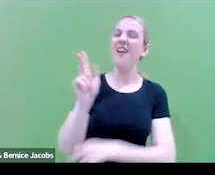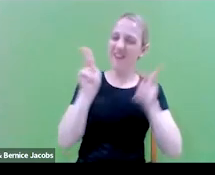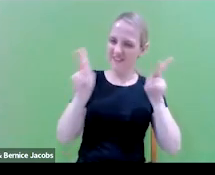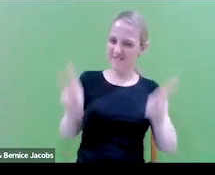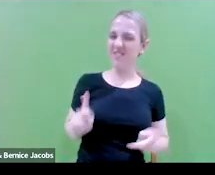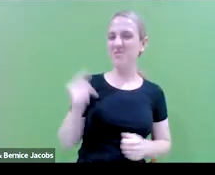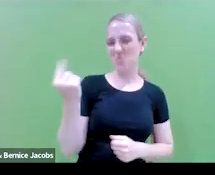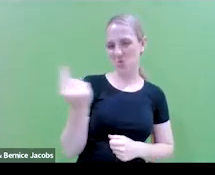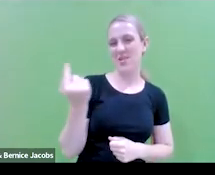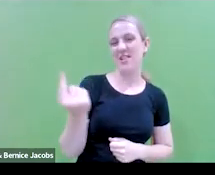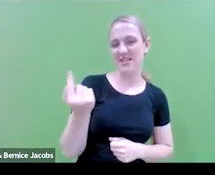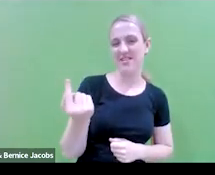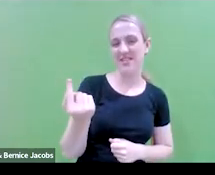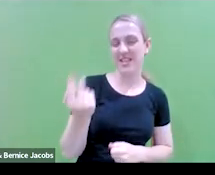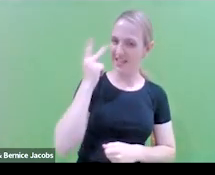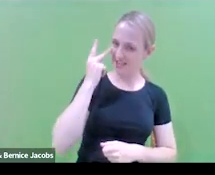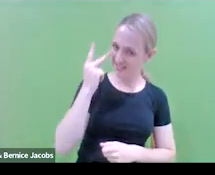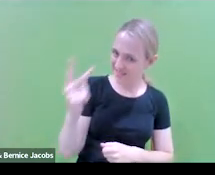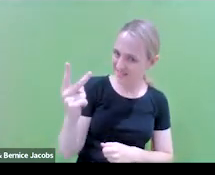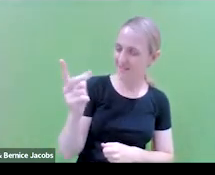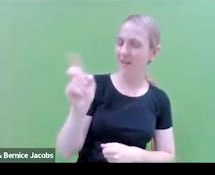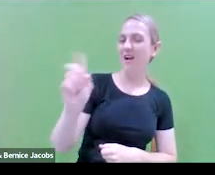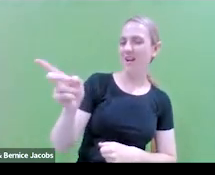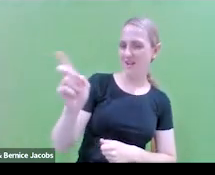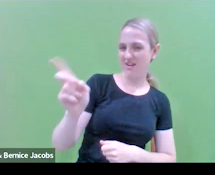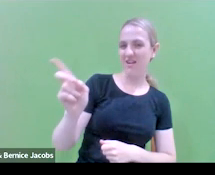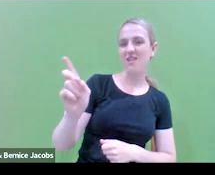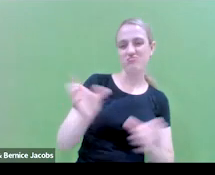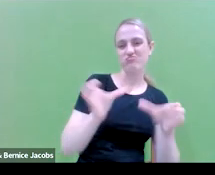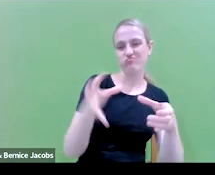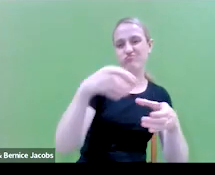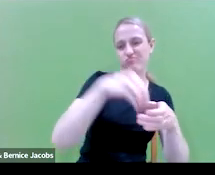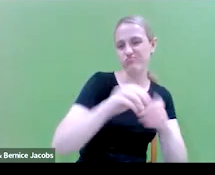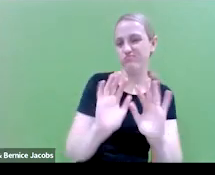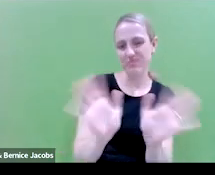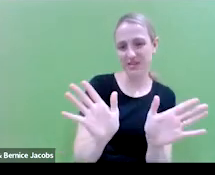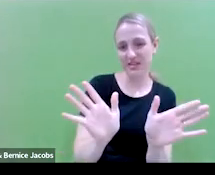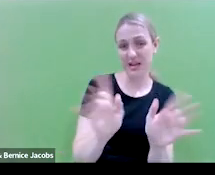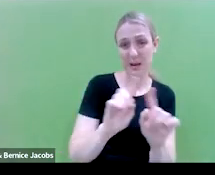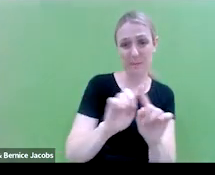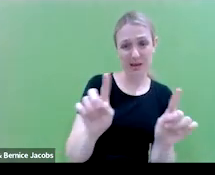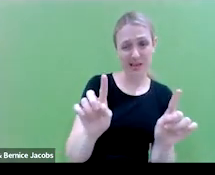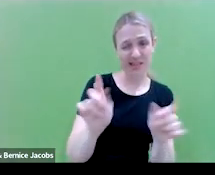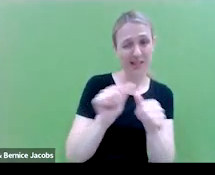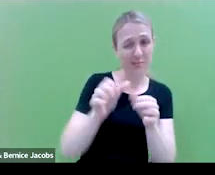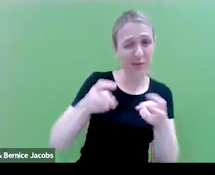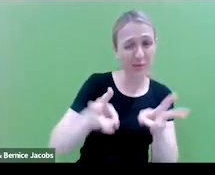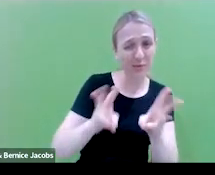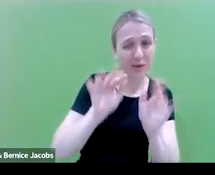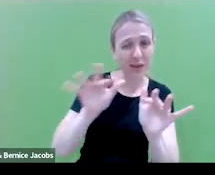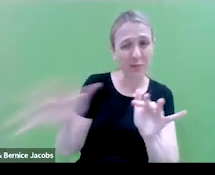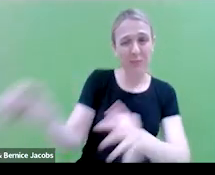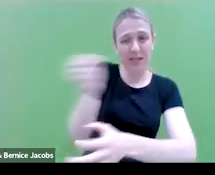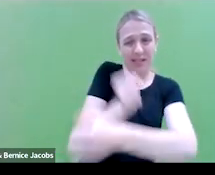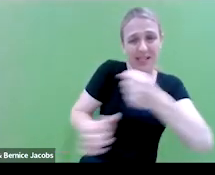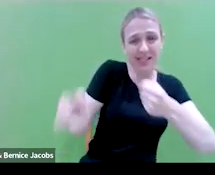that I can see, that I can categorize this person according to? And that's not the way to start employing people with disabilities or